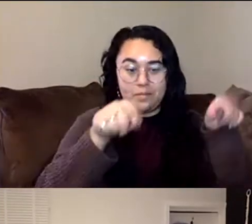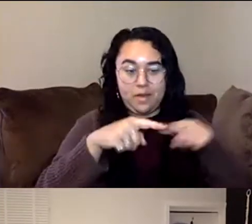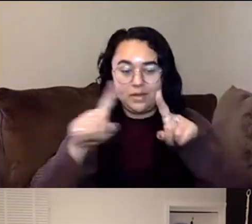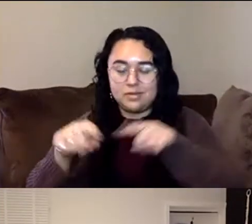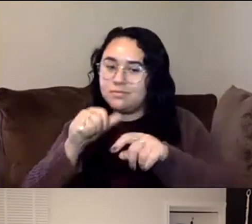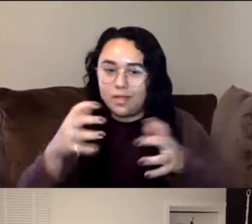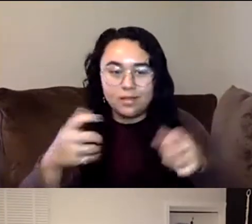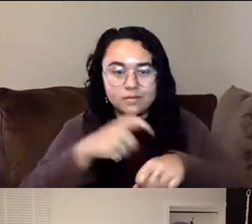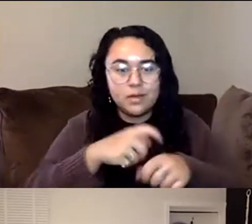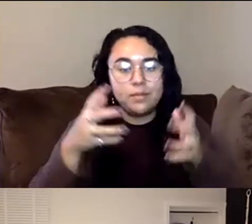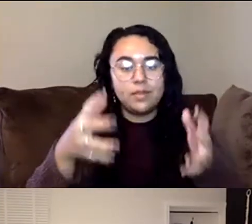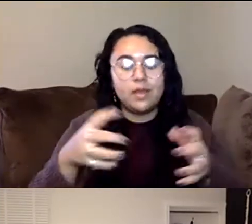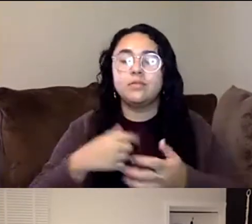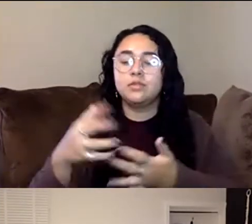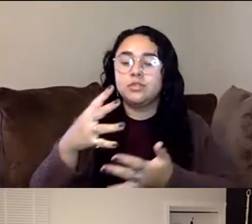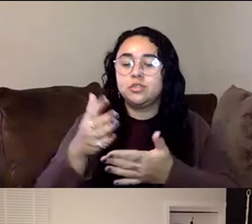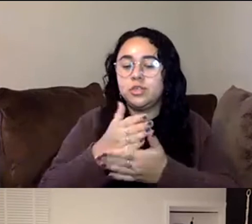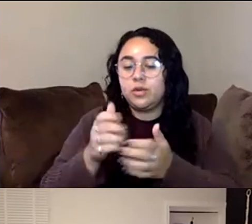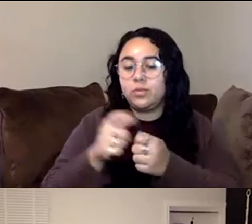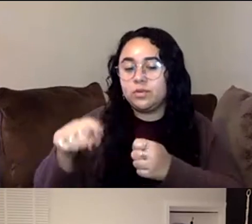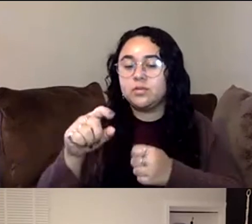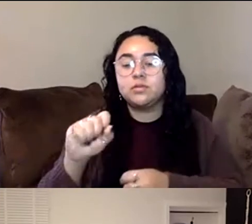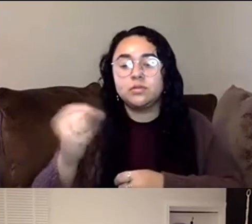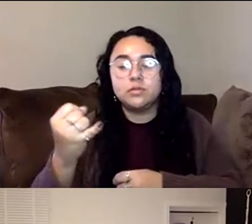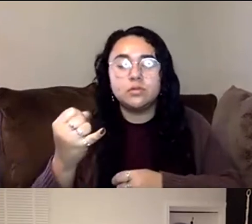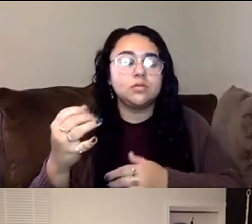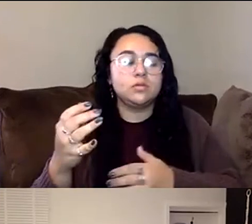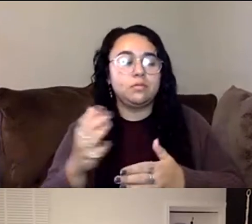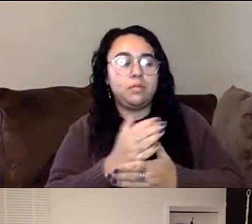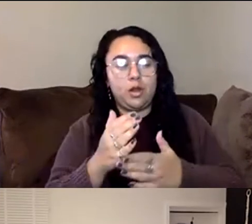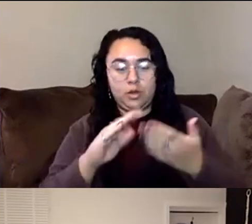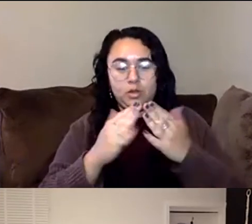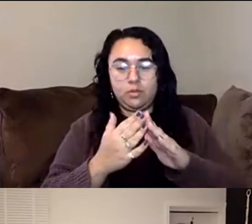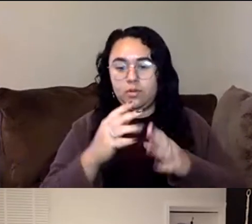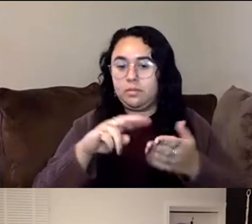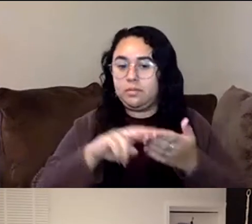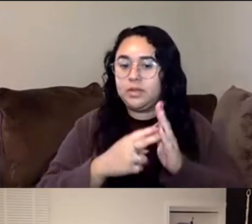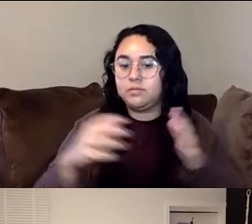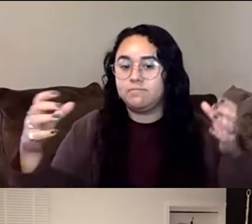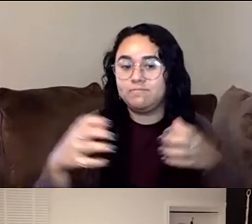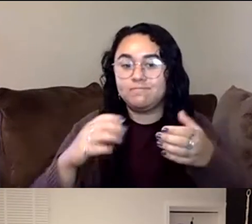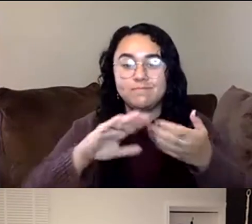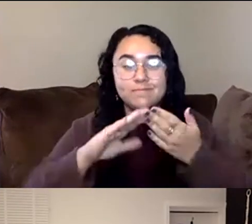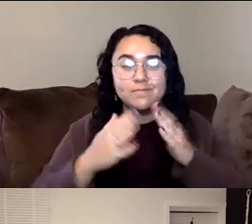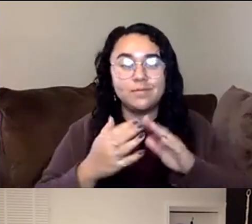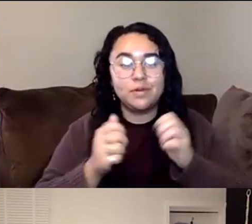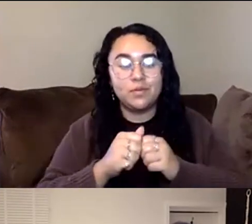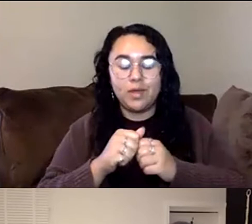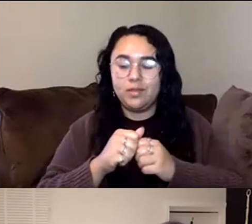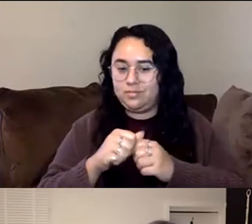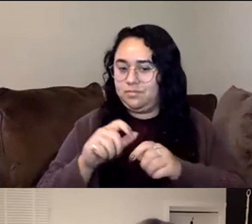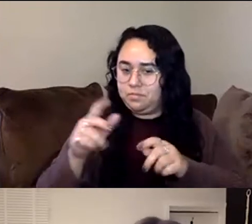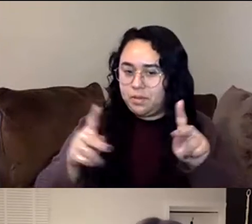social justice partner community a little bit about what it means to be in community with strangers and to talk about such